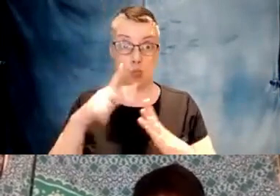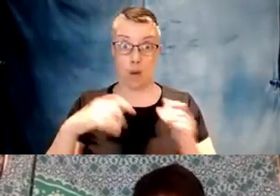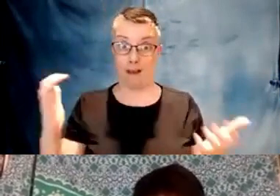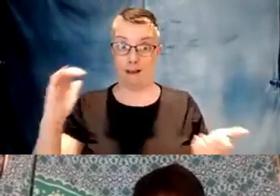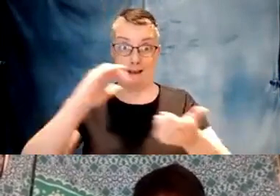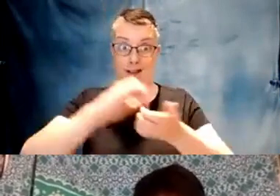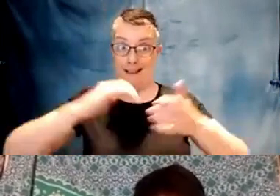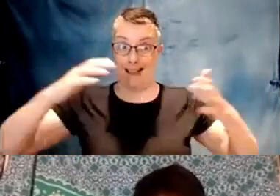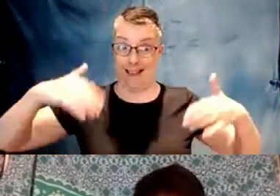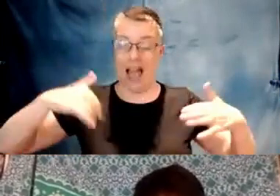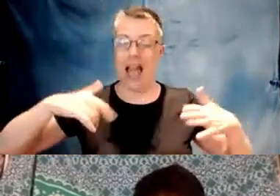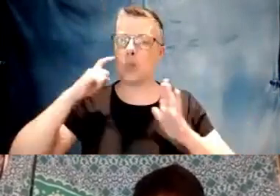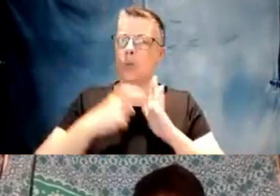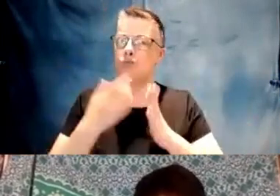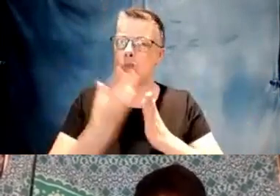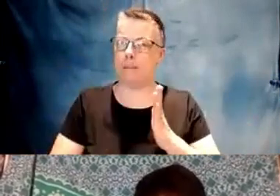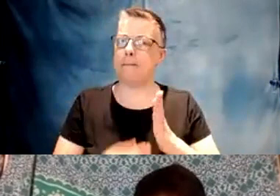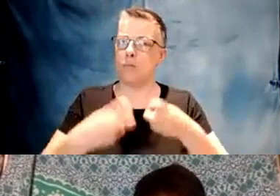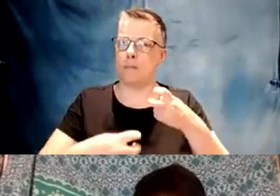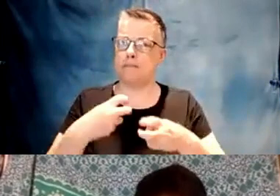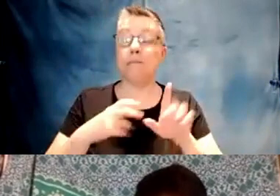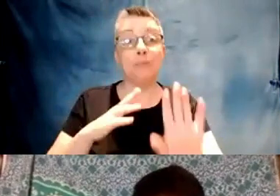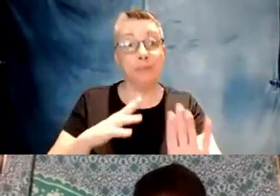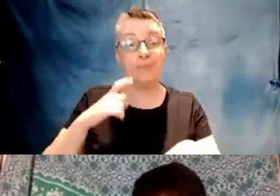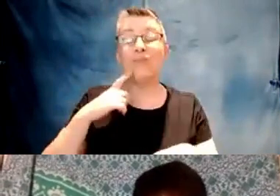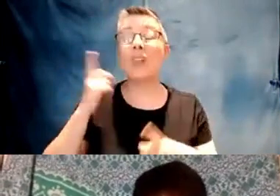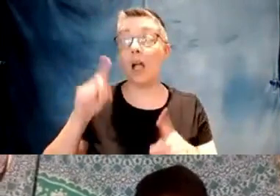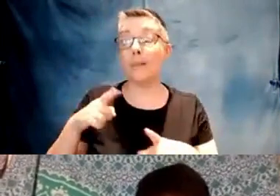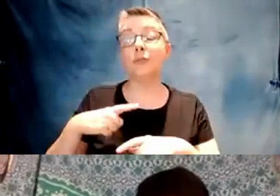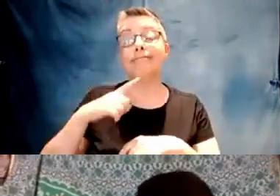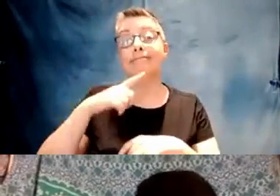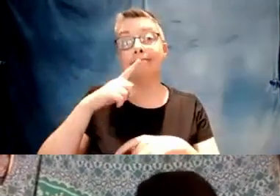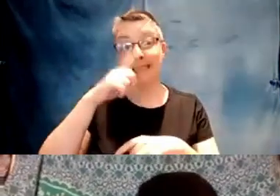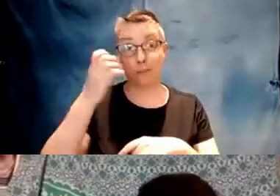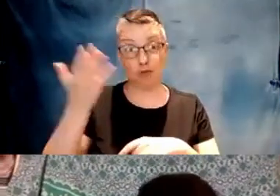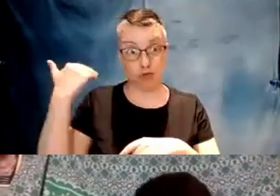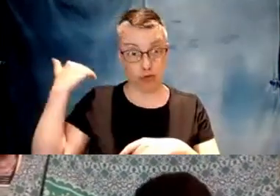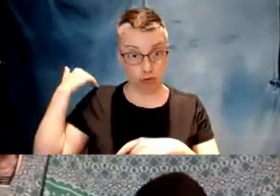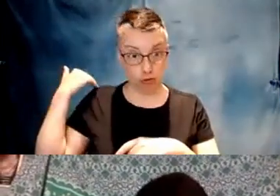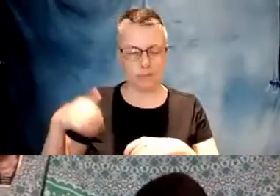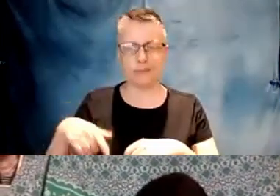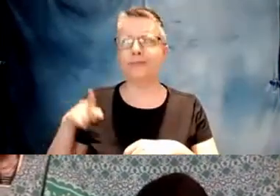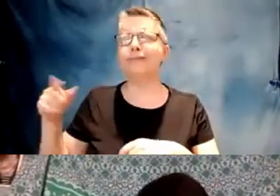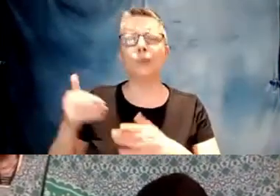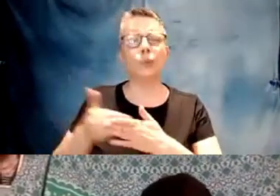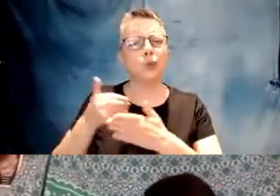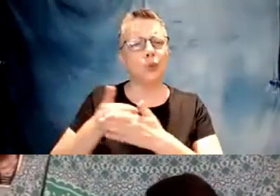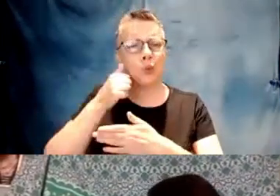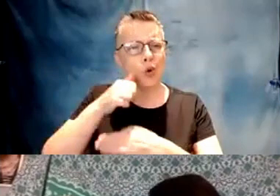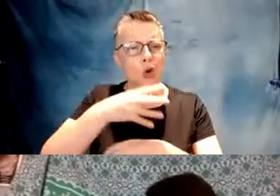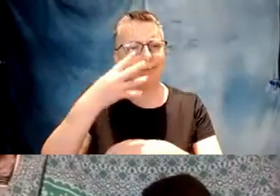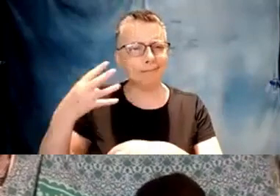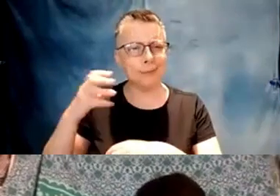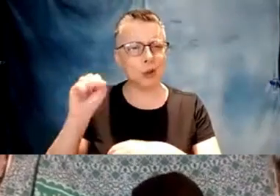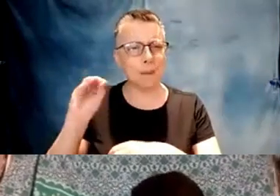Like some summers ago, there was this new immigrant Somali girl, and personally, I'm not even that much older than her, but there weren't really